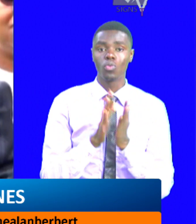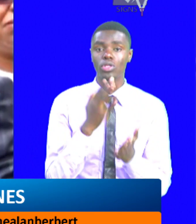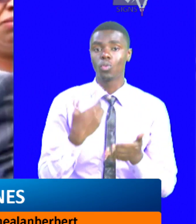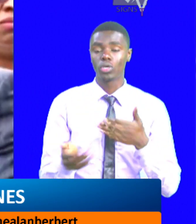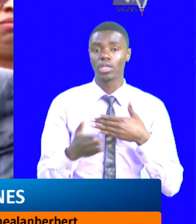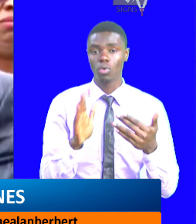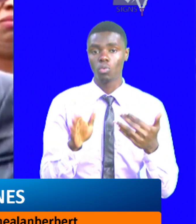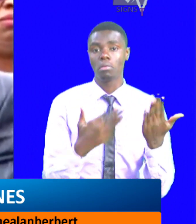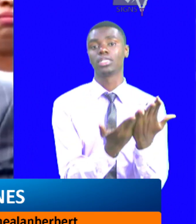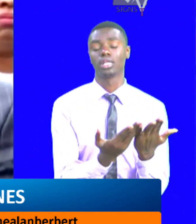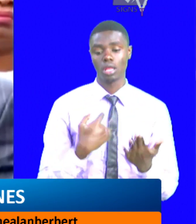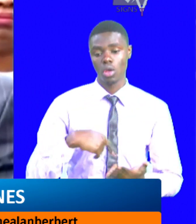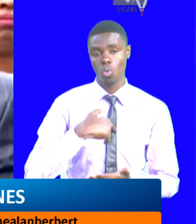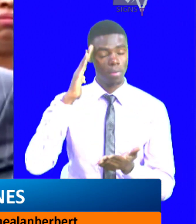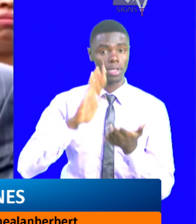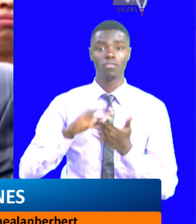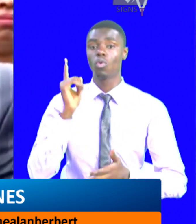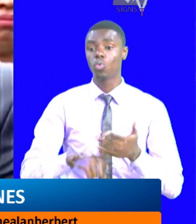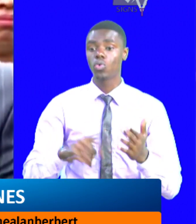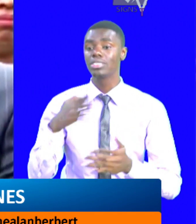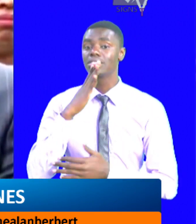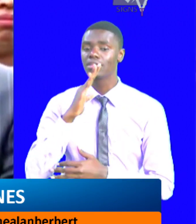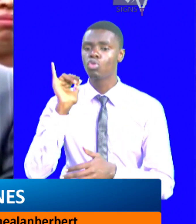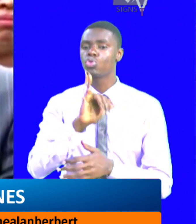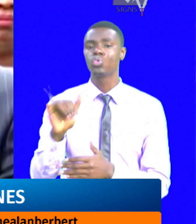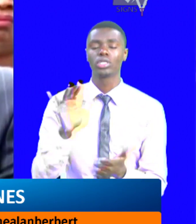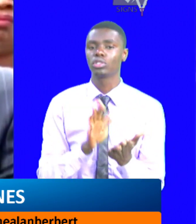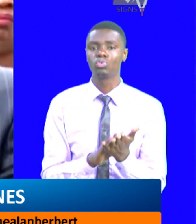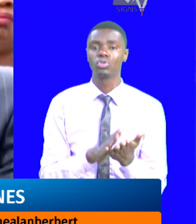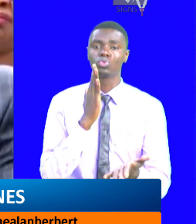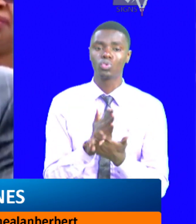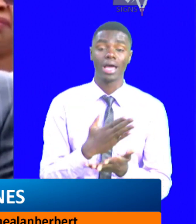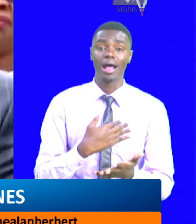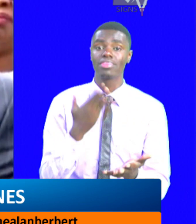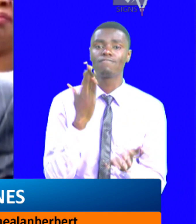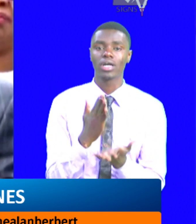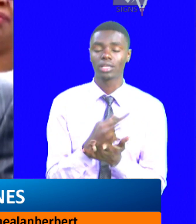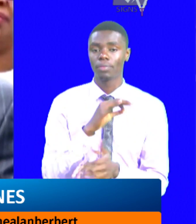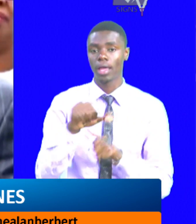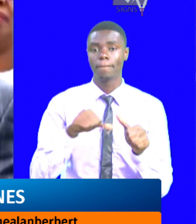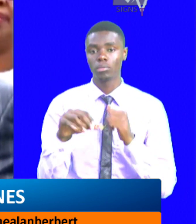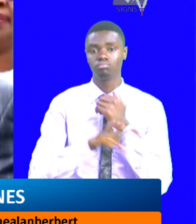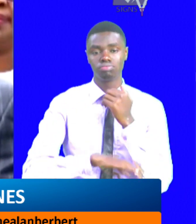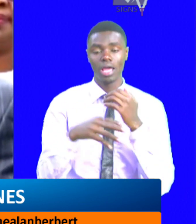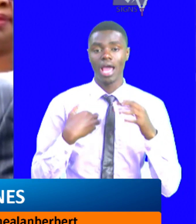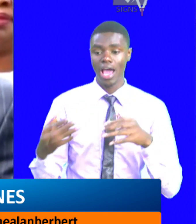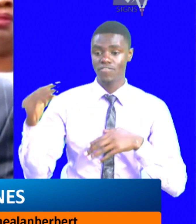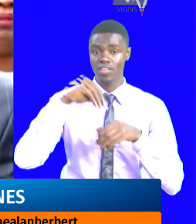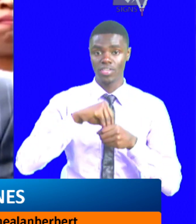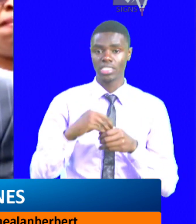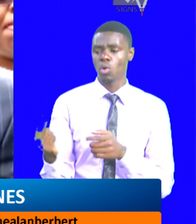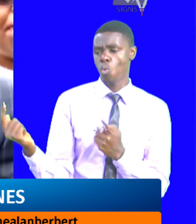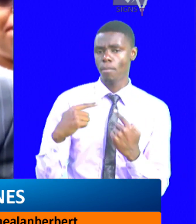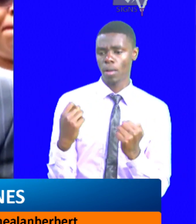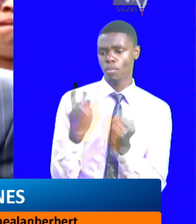yesterday. We believe what she said was the truth. Those are the facts about the country. We have investors who have come in the last 12